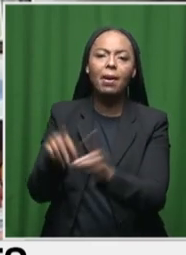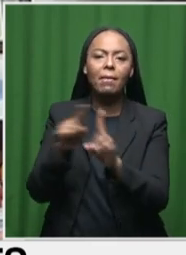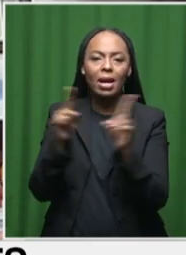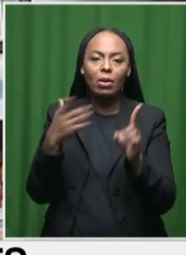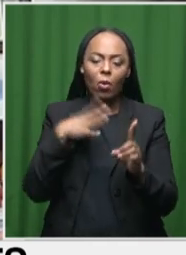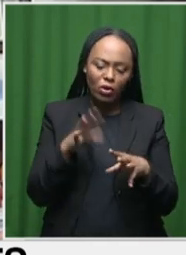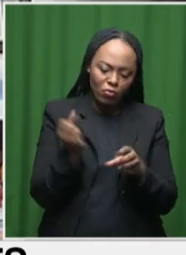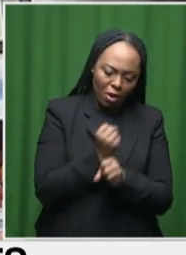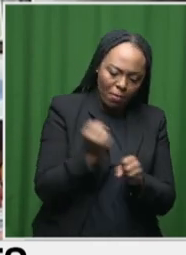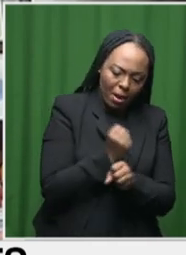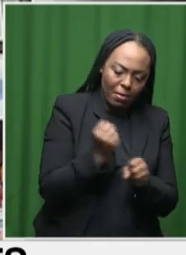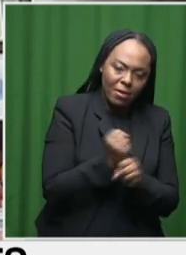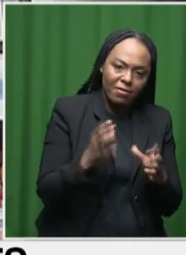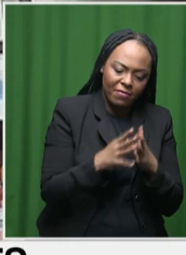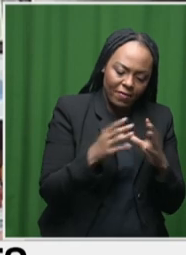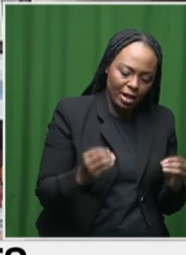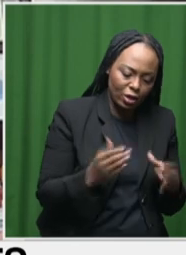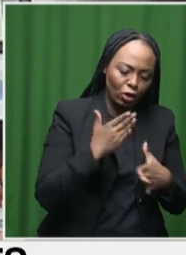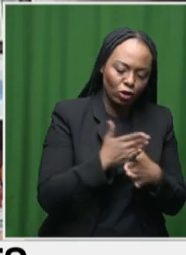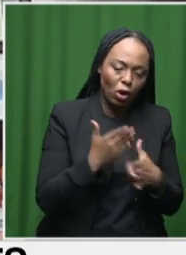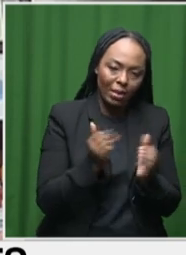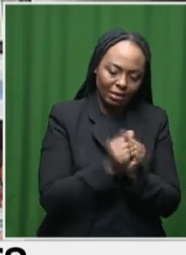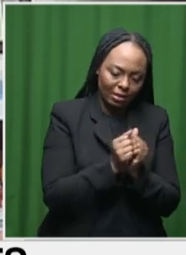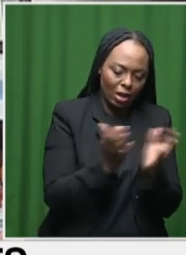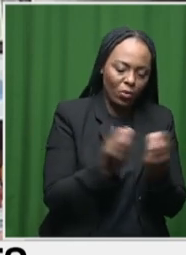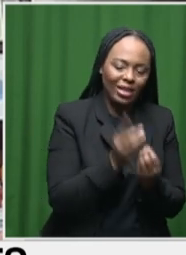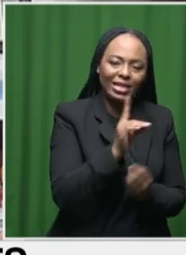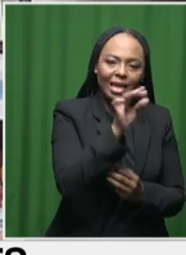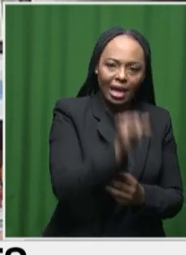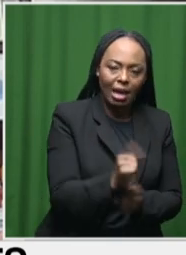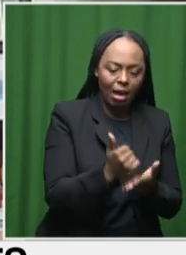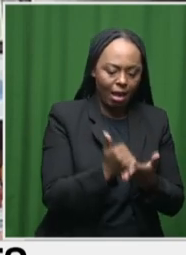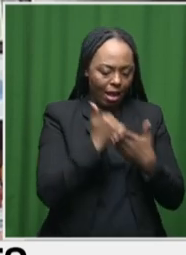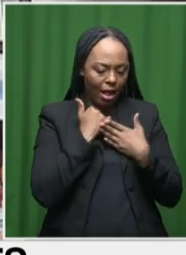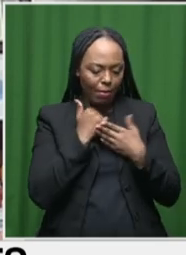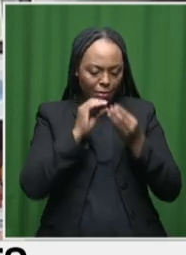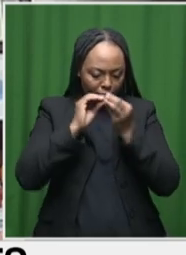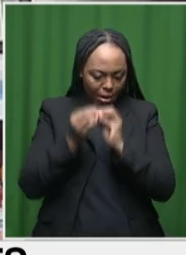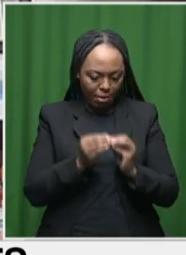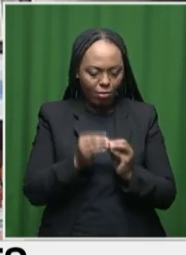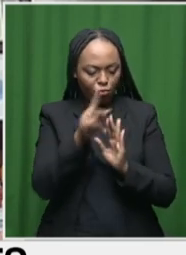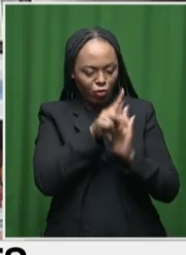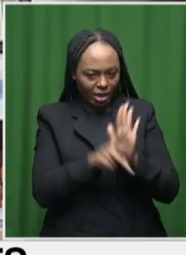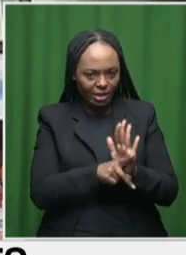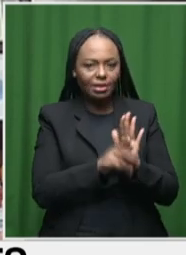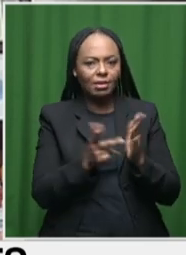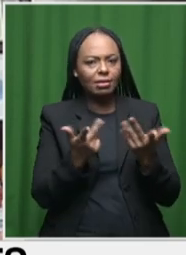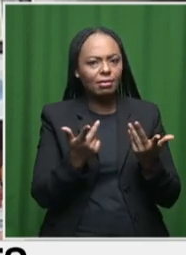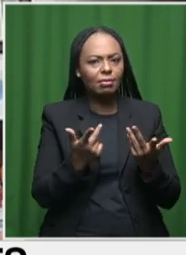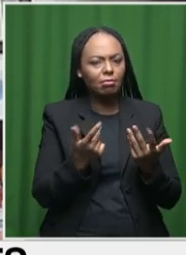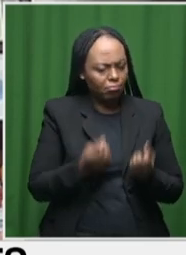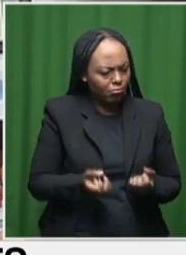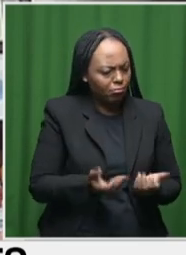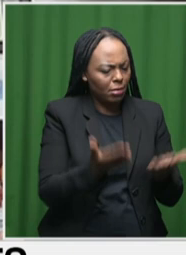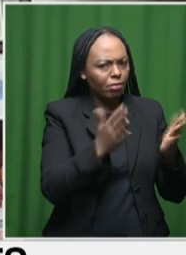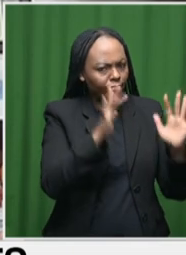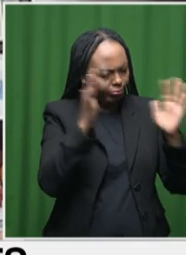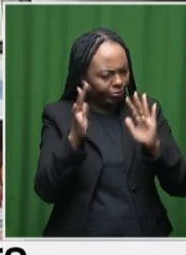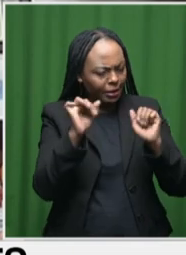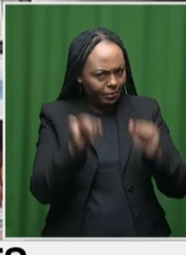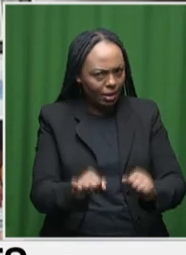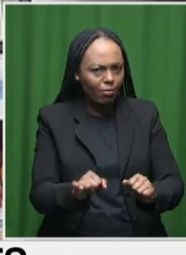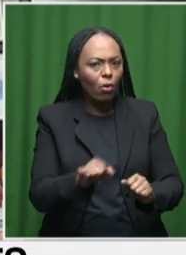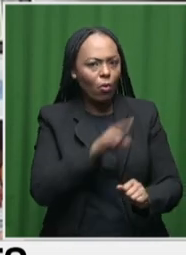I started with the Democratic Alliance, which is to help us develop and refine our policies. And we give great credit to her for that,